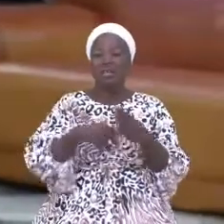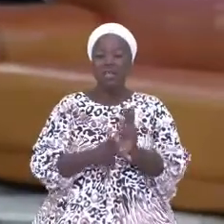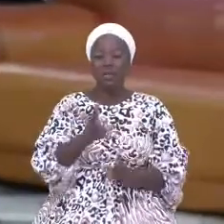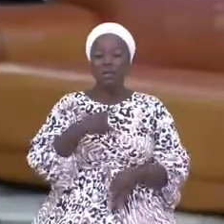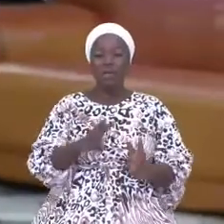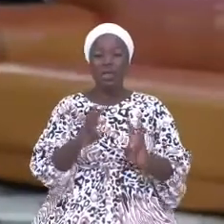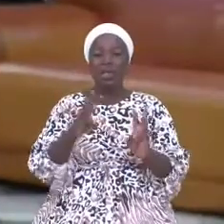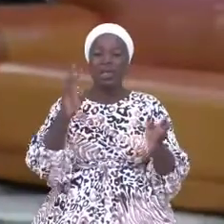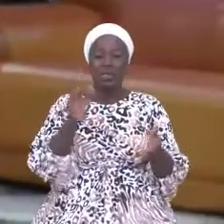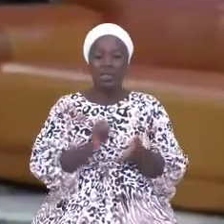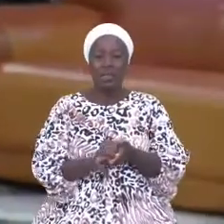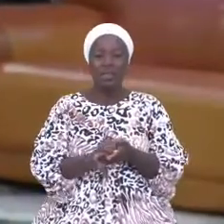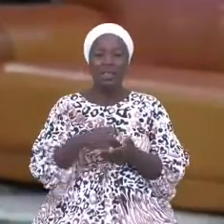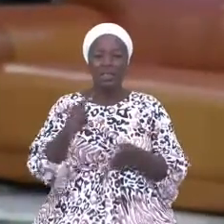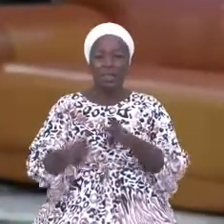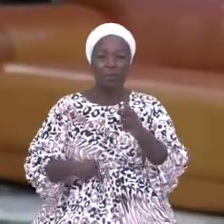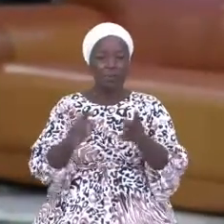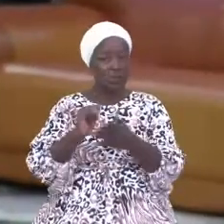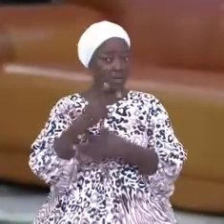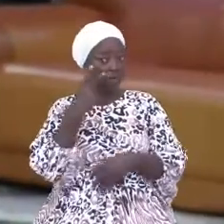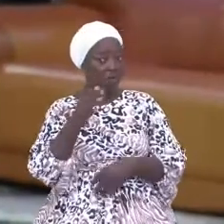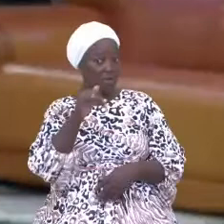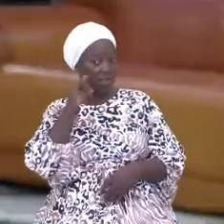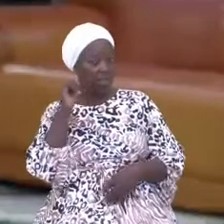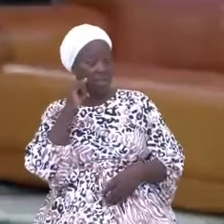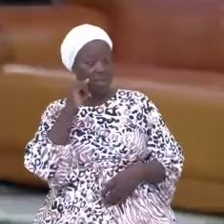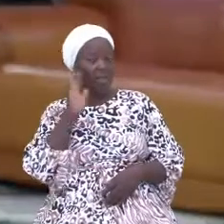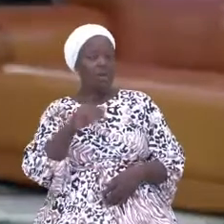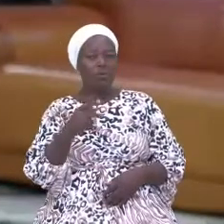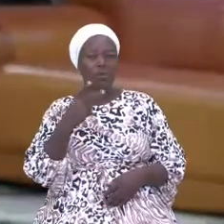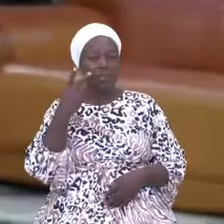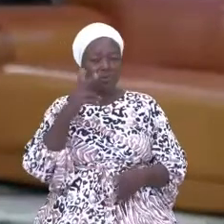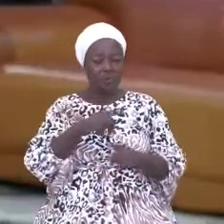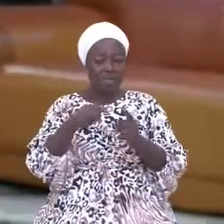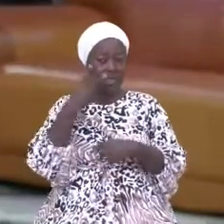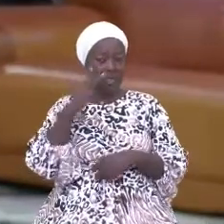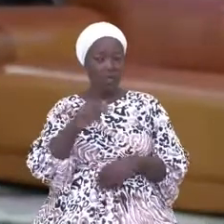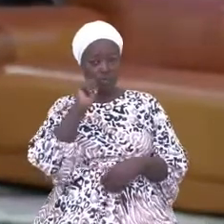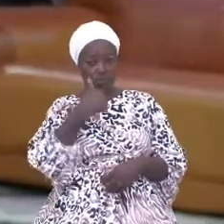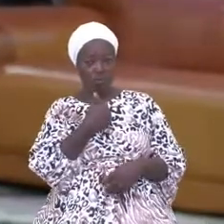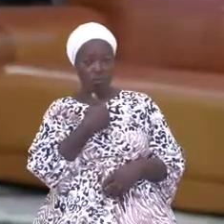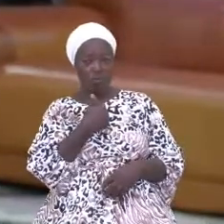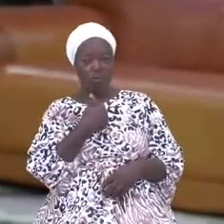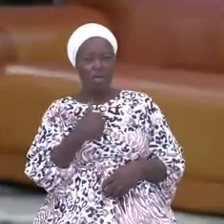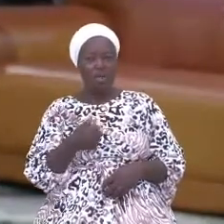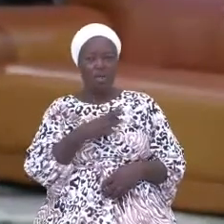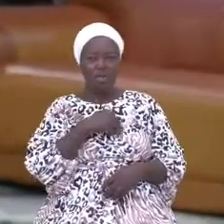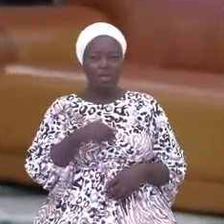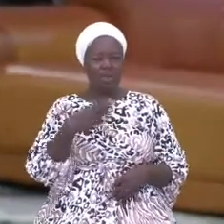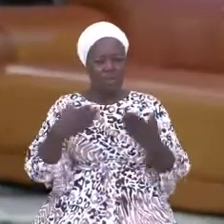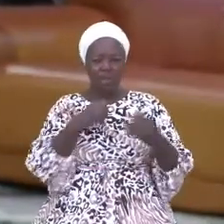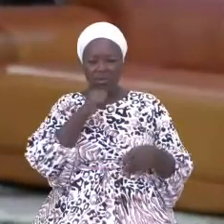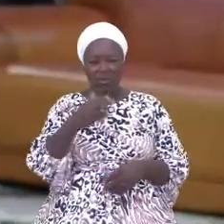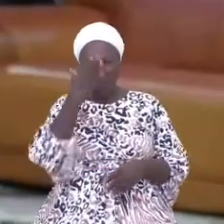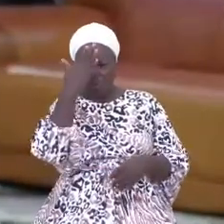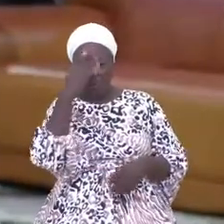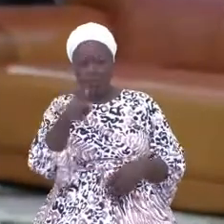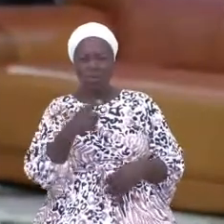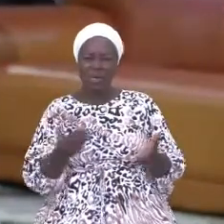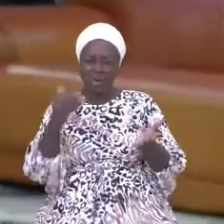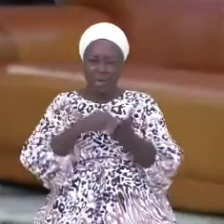way that the people who saw you yesterday, when they see you tomorrow, they might not recognize